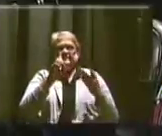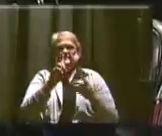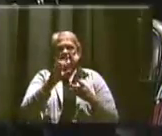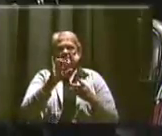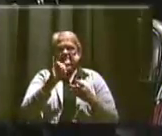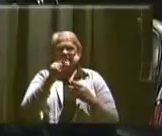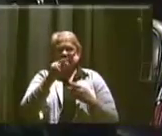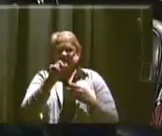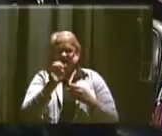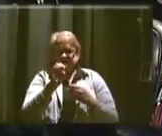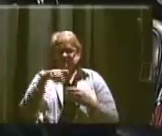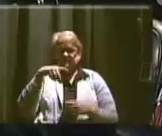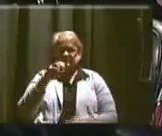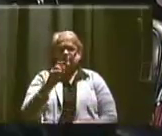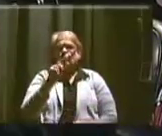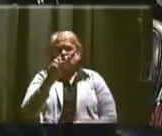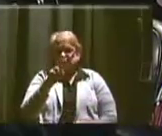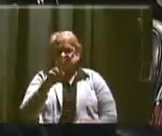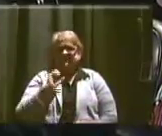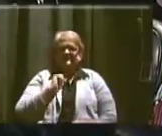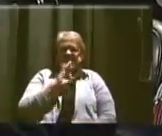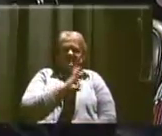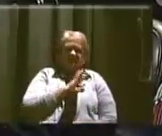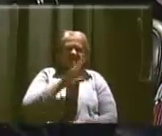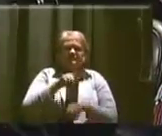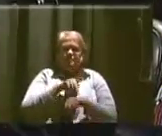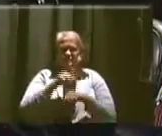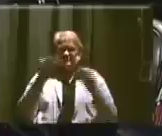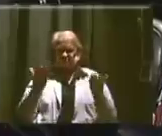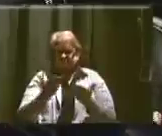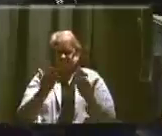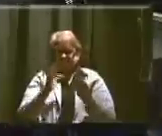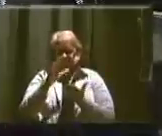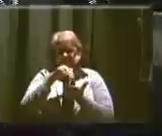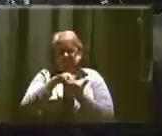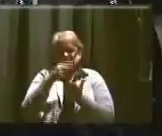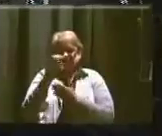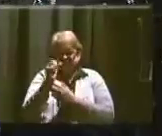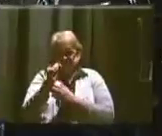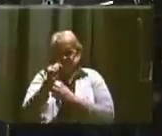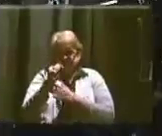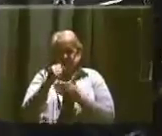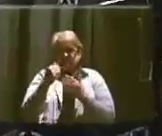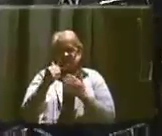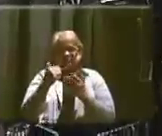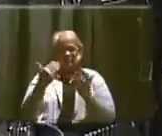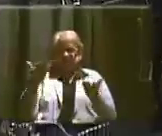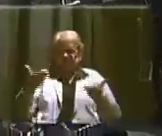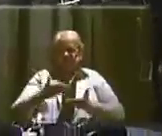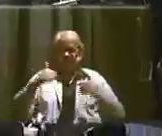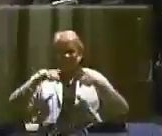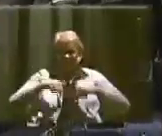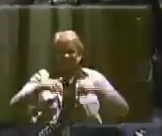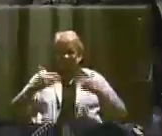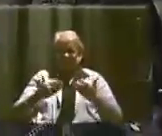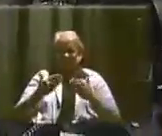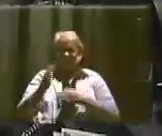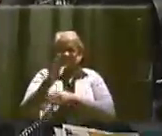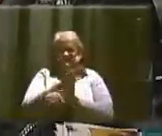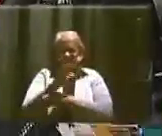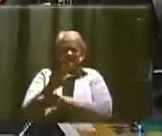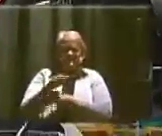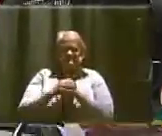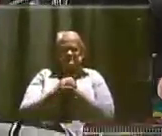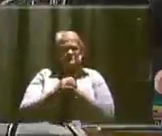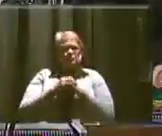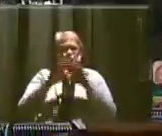and also the staff and principal here at Central High School for hosting us this evening. It's been really great. I really appreciate it,